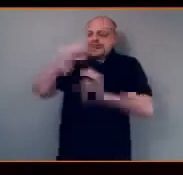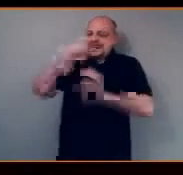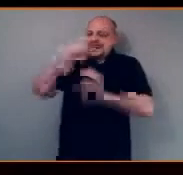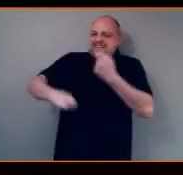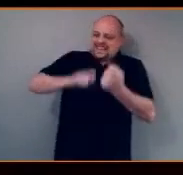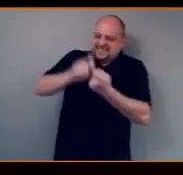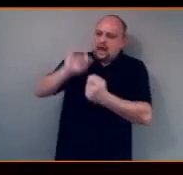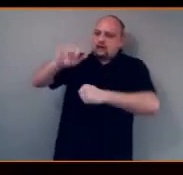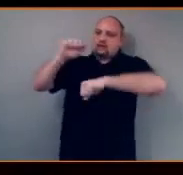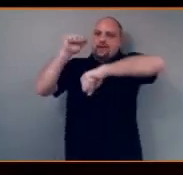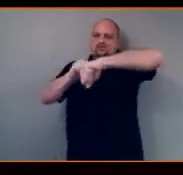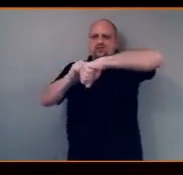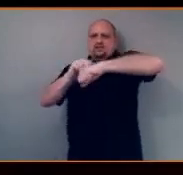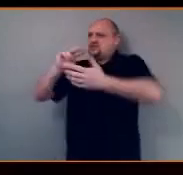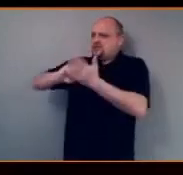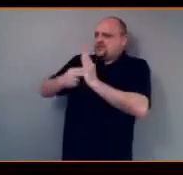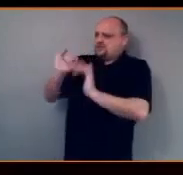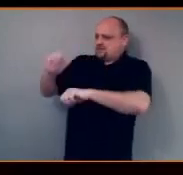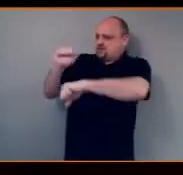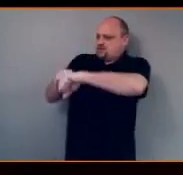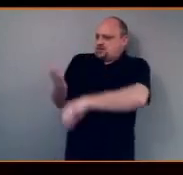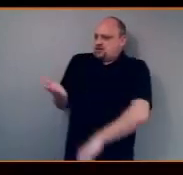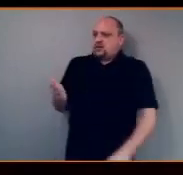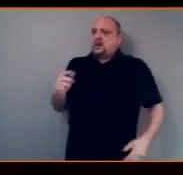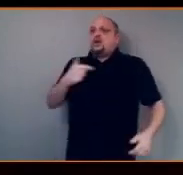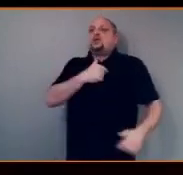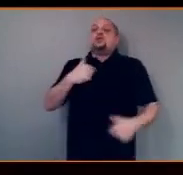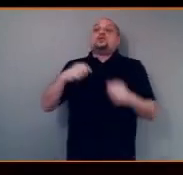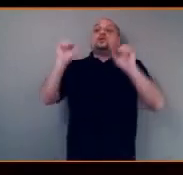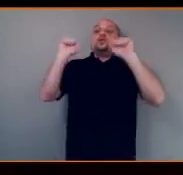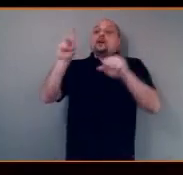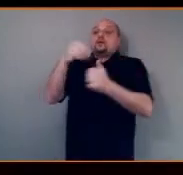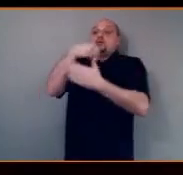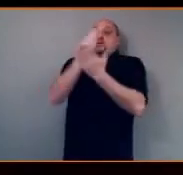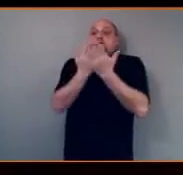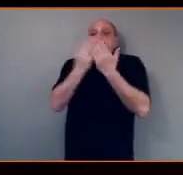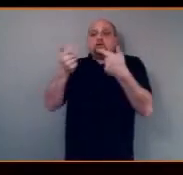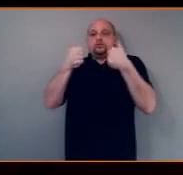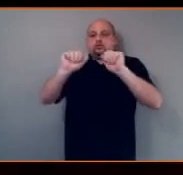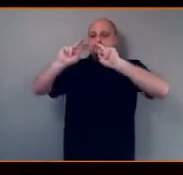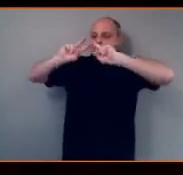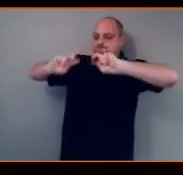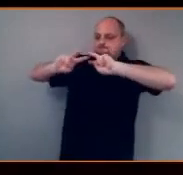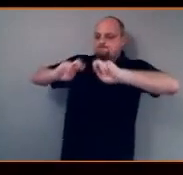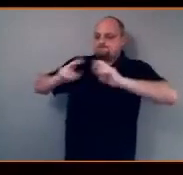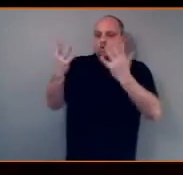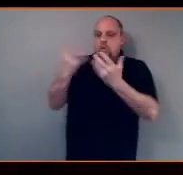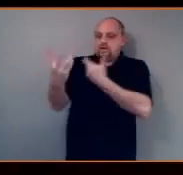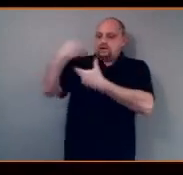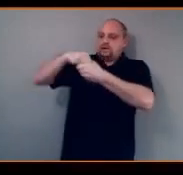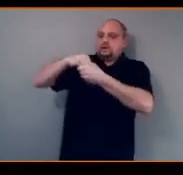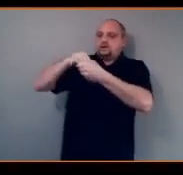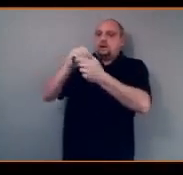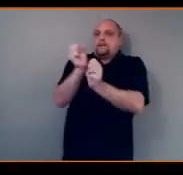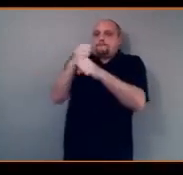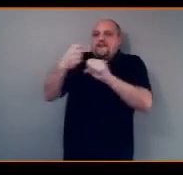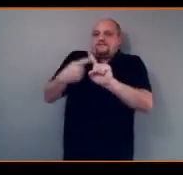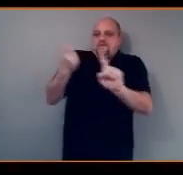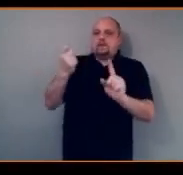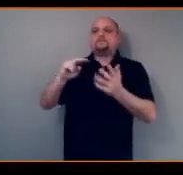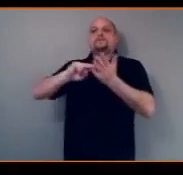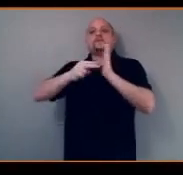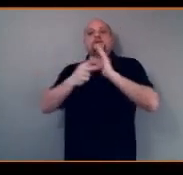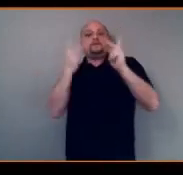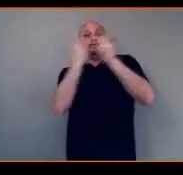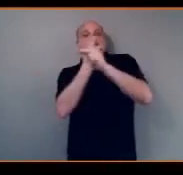mean. So we can do a few things to try to characterize the mineralogy of the rocks, figure out if it's